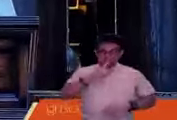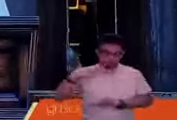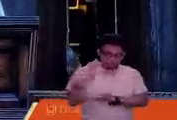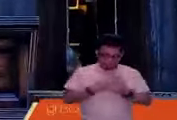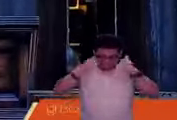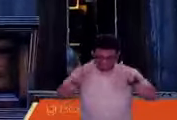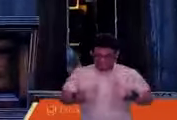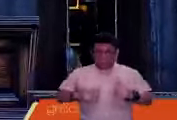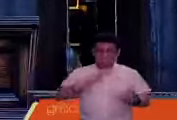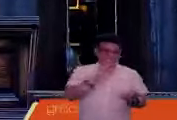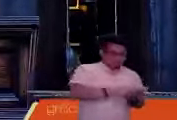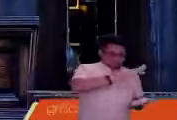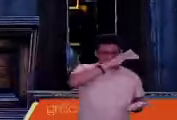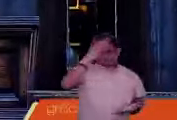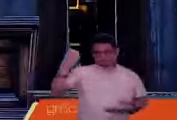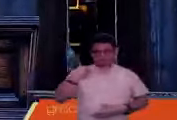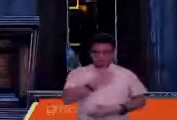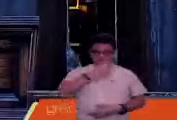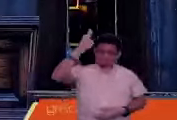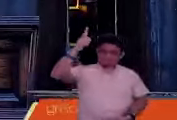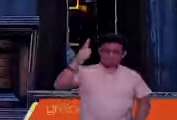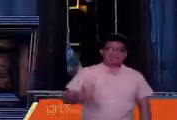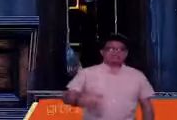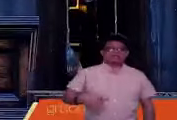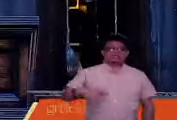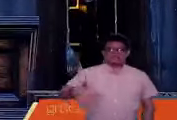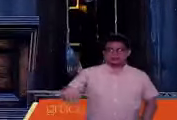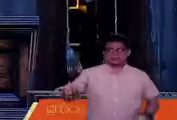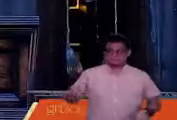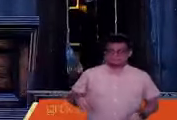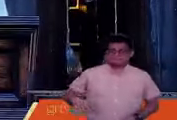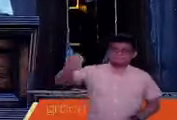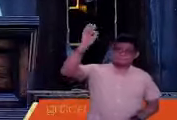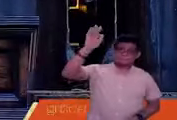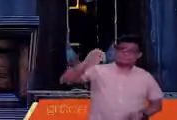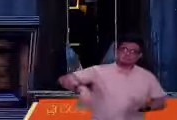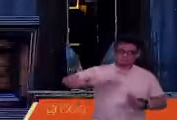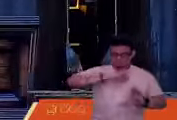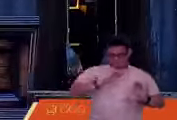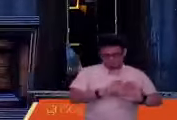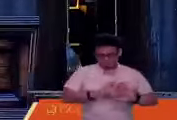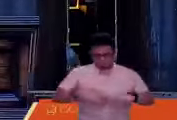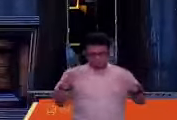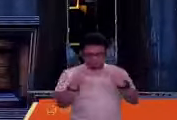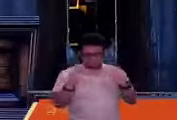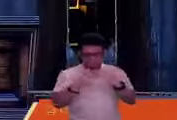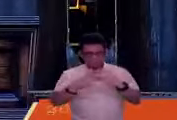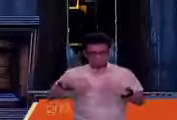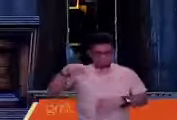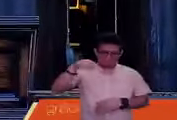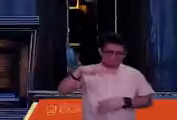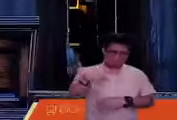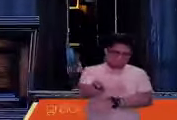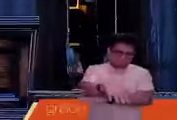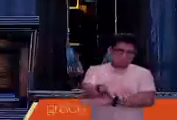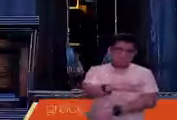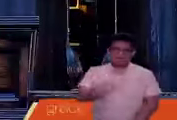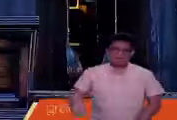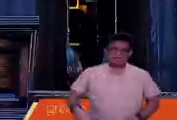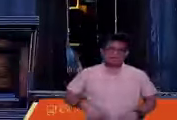that we will be able to glorify our God. I was attending the meeting that they had this afternoon regarding